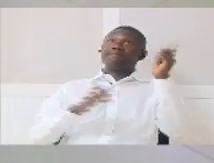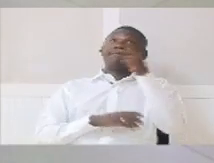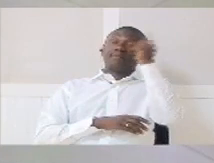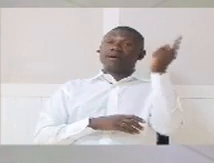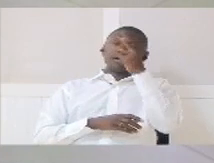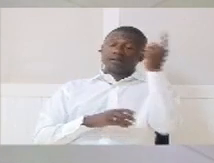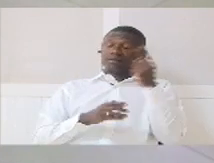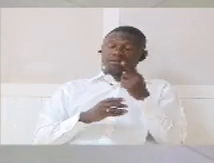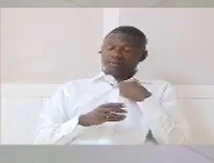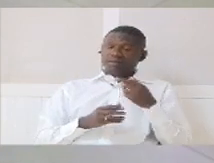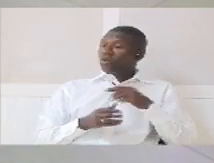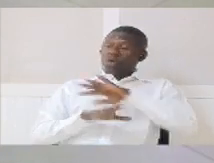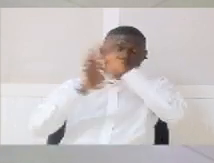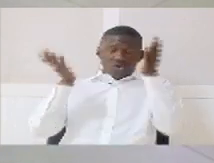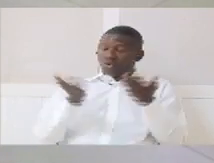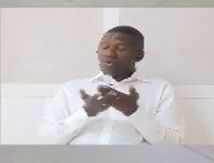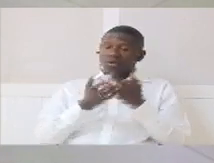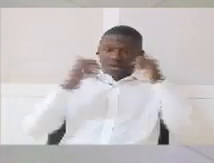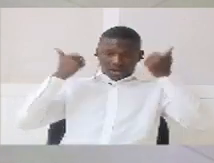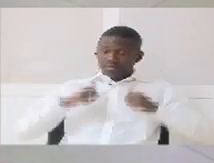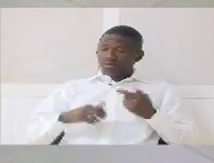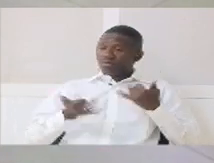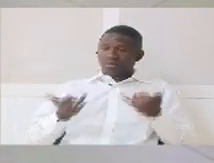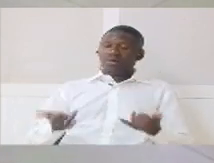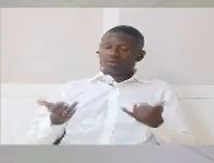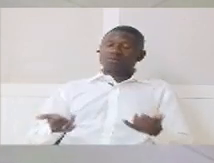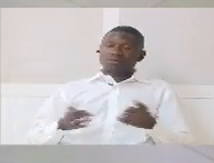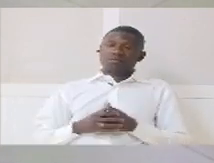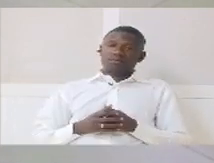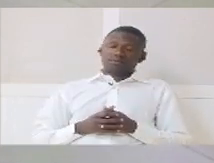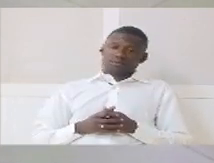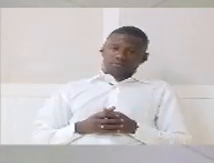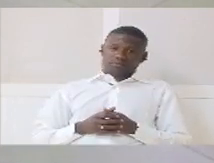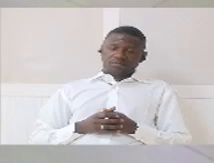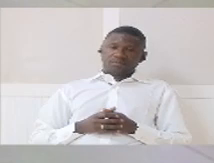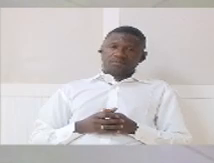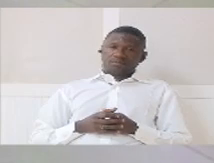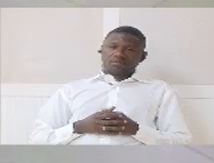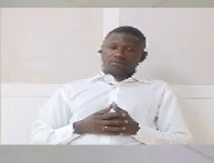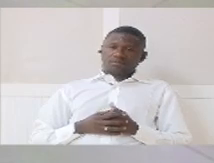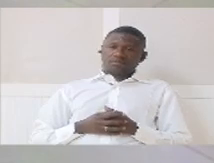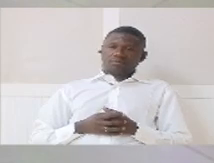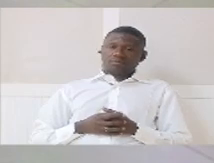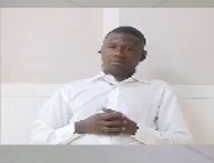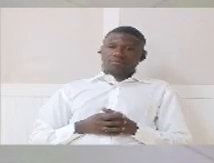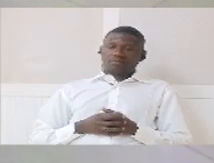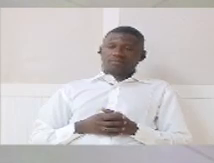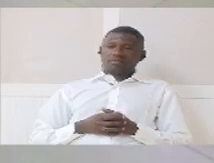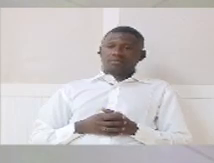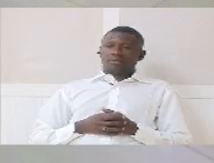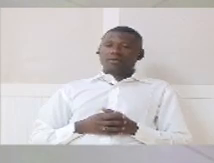now. Mm-hmm. Will be a sign. Even at the remand wing, there are giant funds now, which are recent additions after the change of government. What